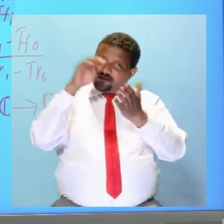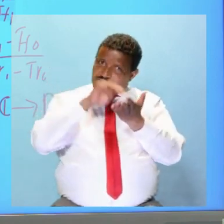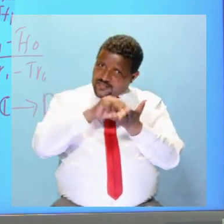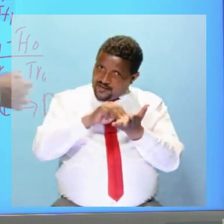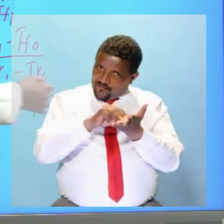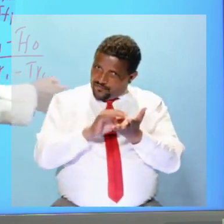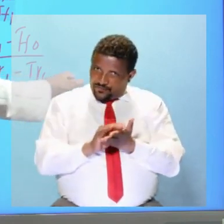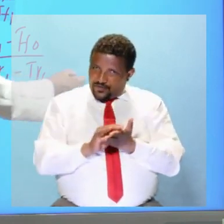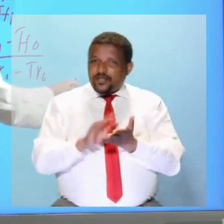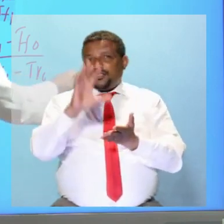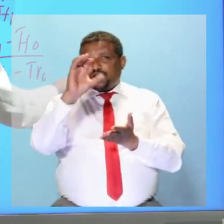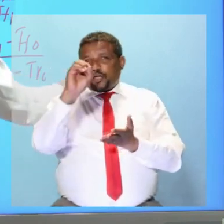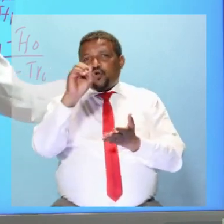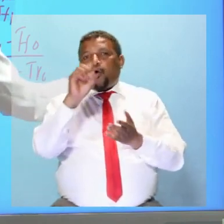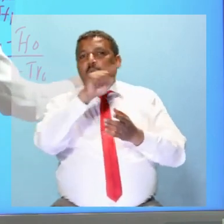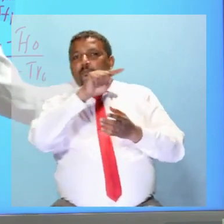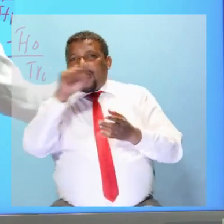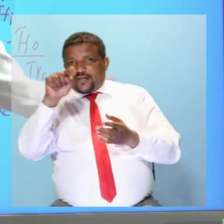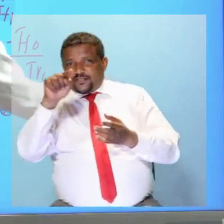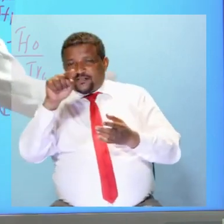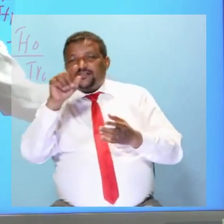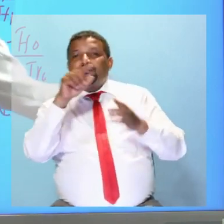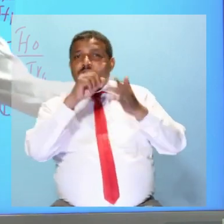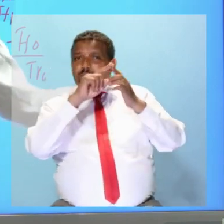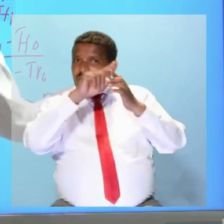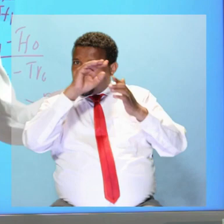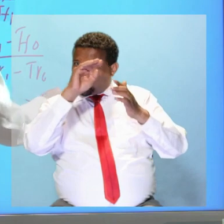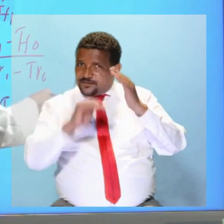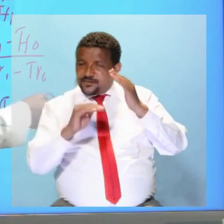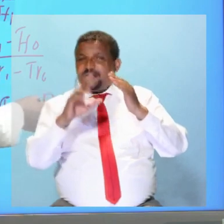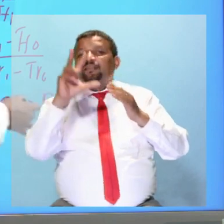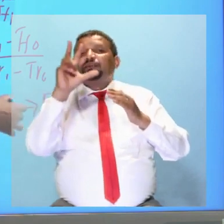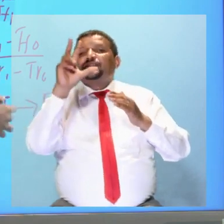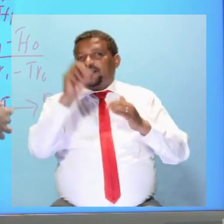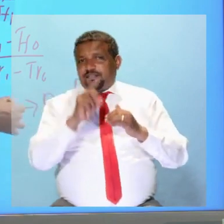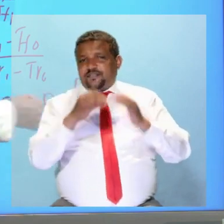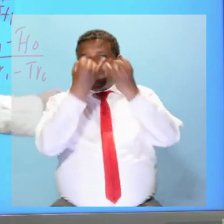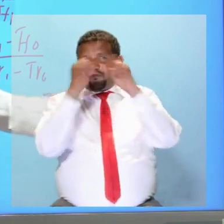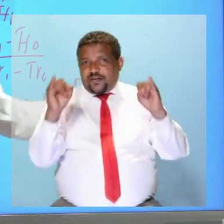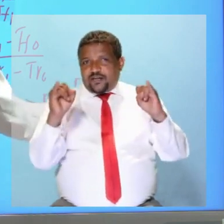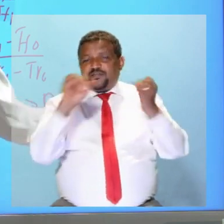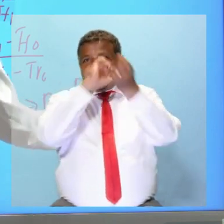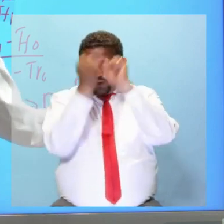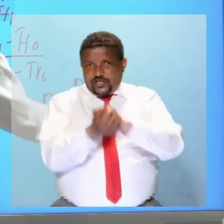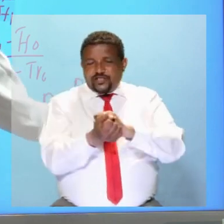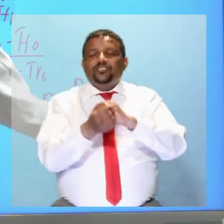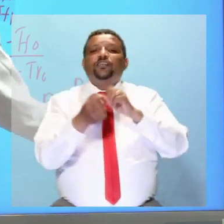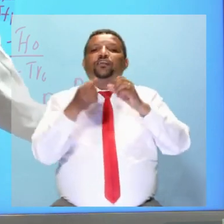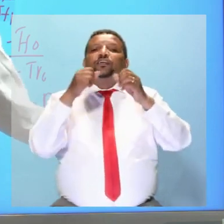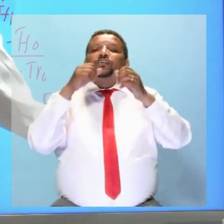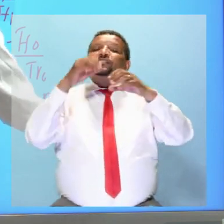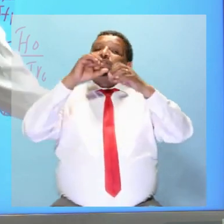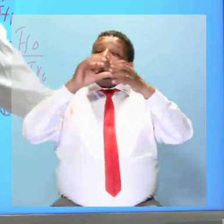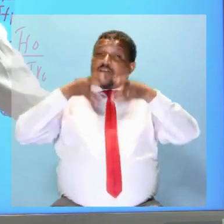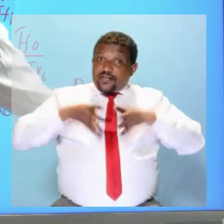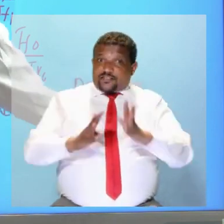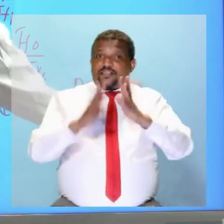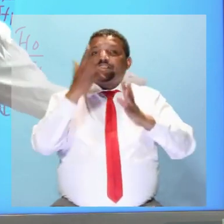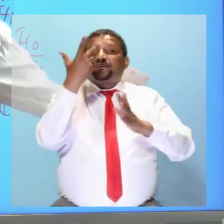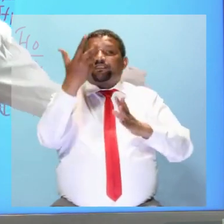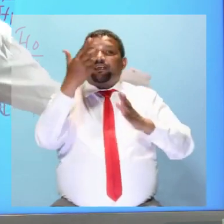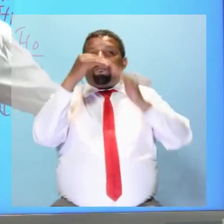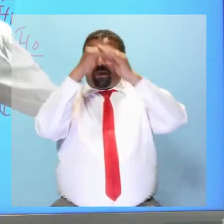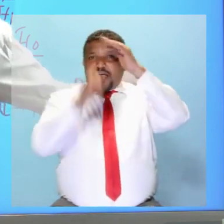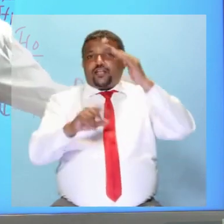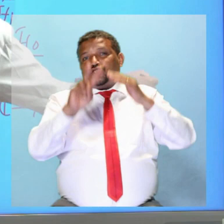TEF is 0 minus 30 divided by the change in tractor is 3 minus 2, and this